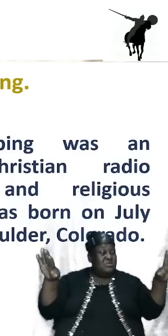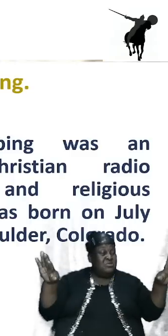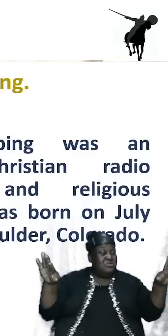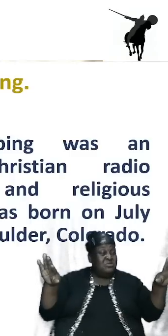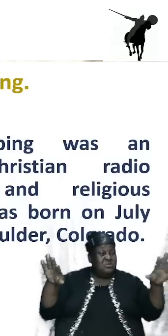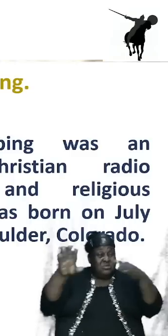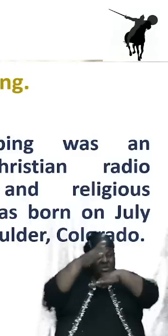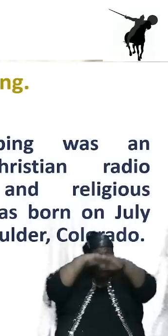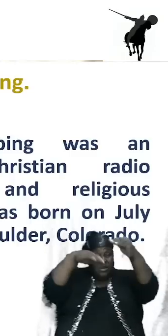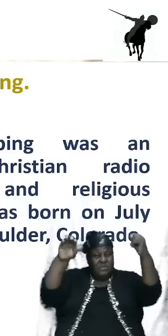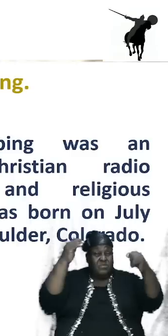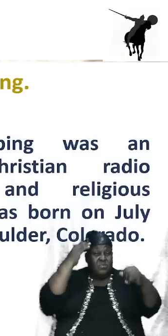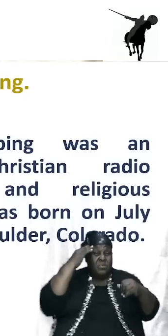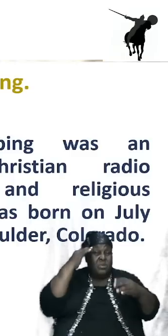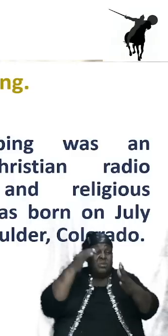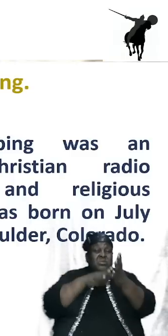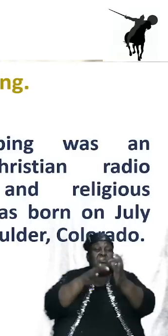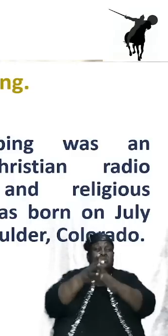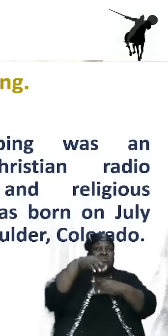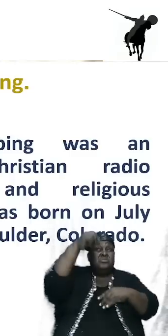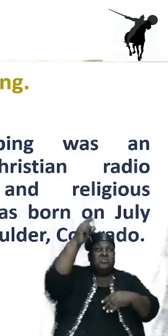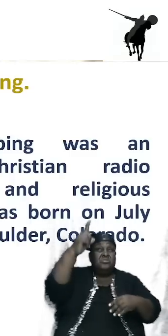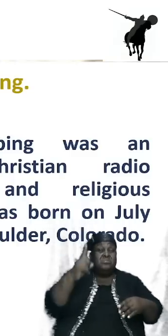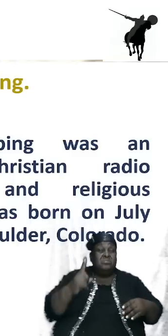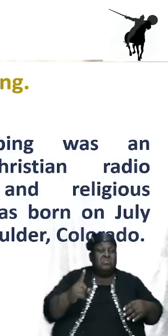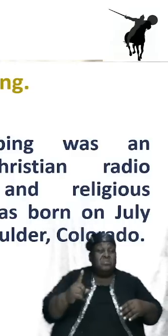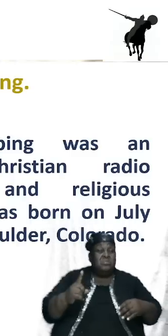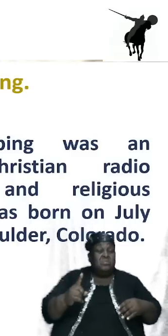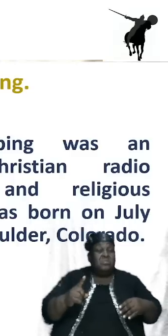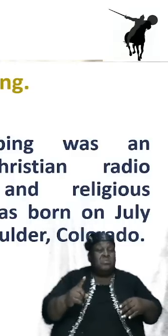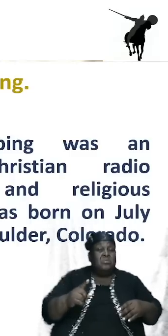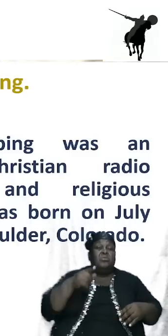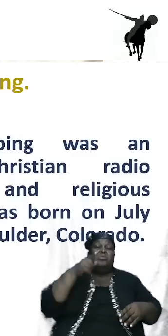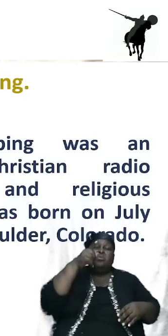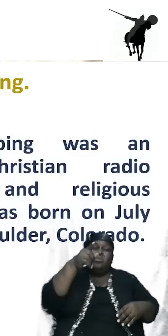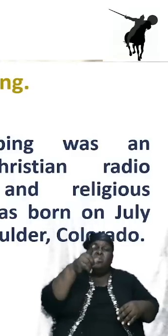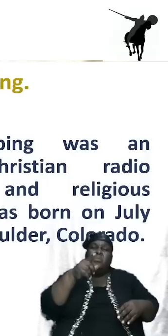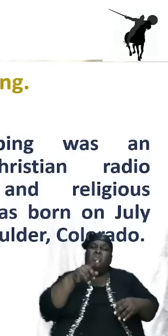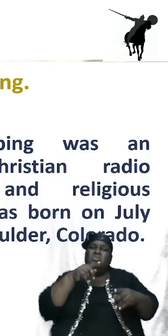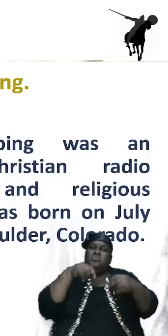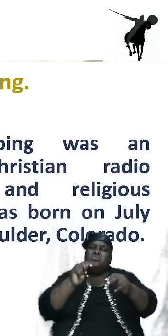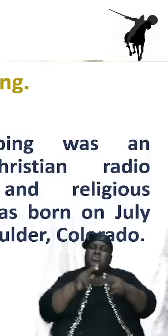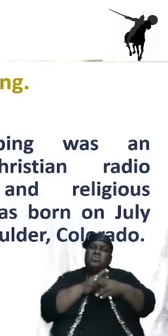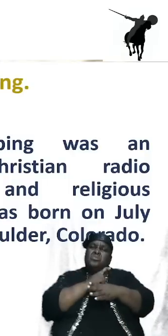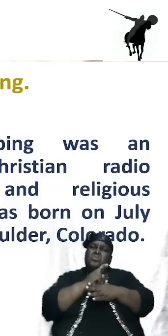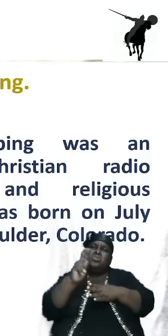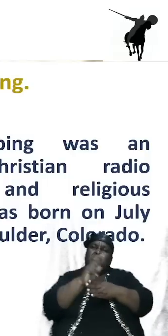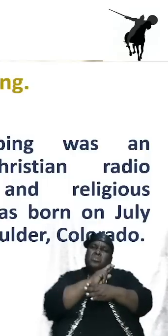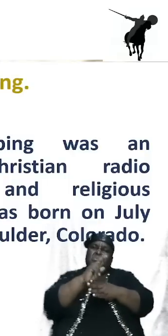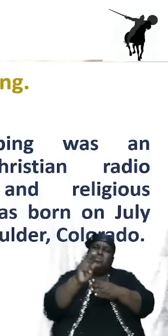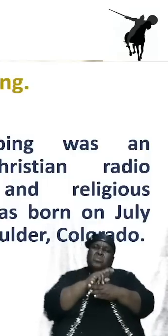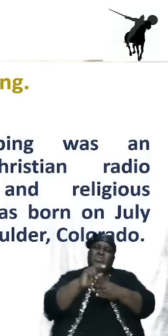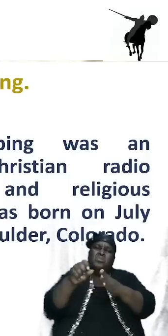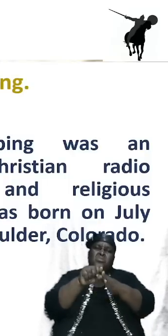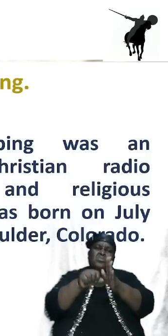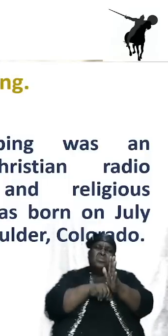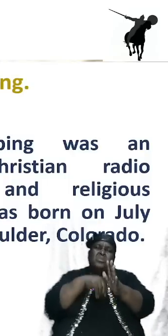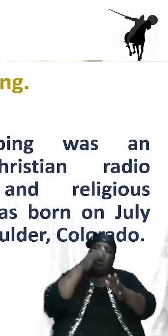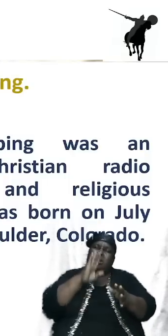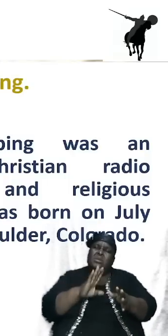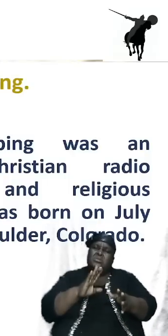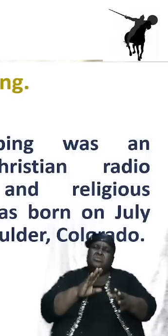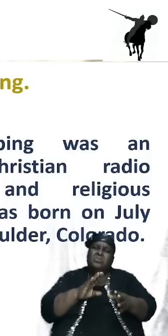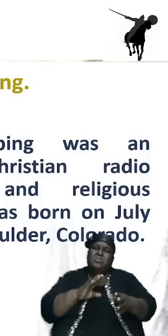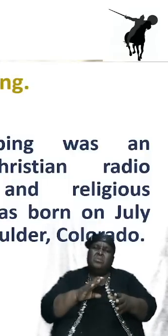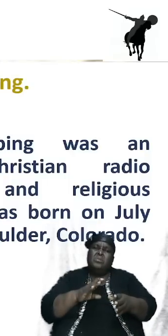this man went into scripture. And that's what they always do. You try to use scripture to predict that God is going to come back at a particular time.